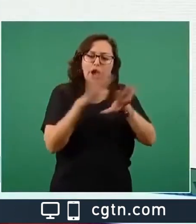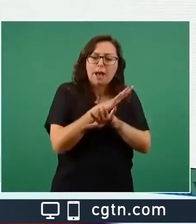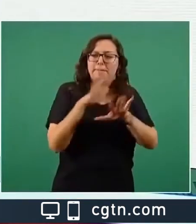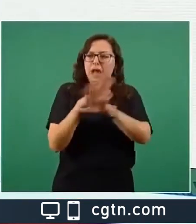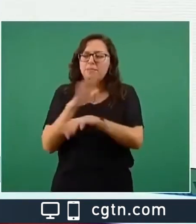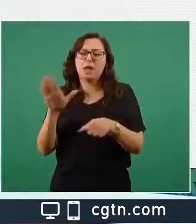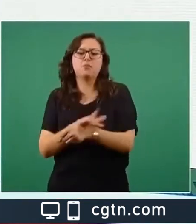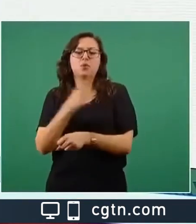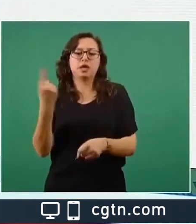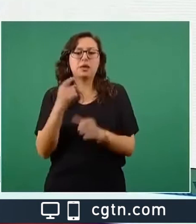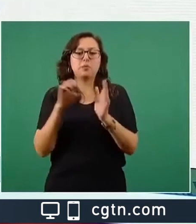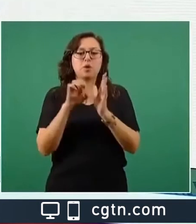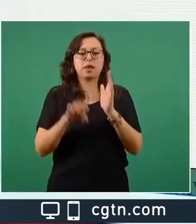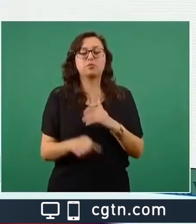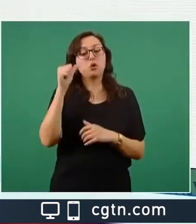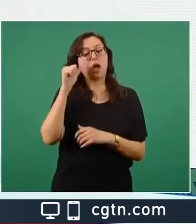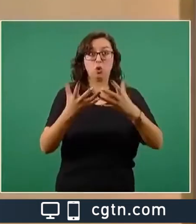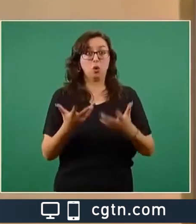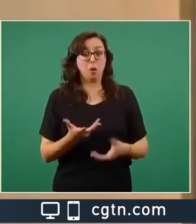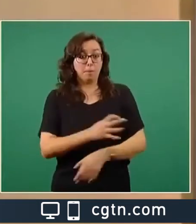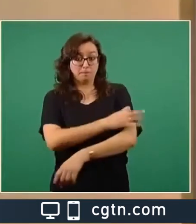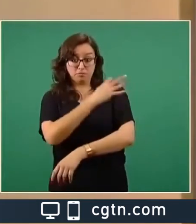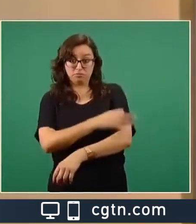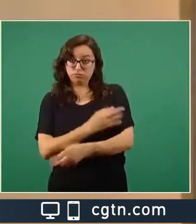The next day, he came down with the virus.